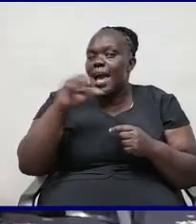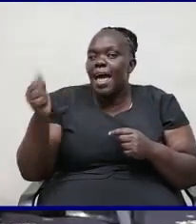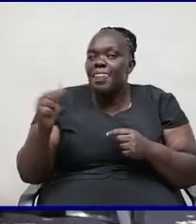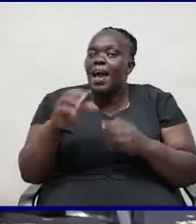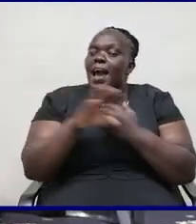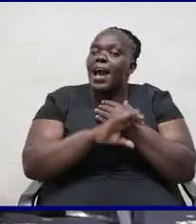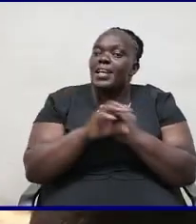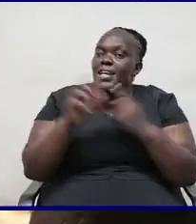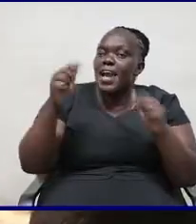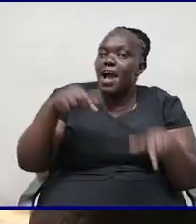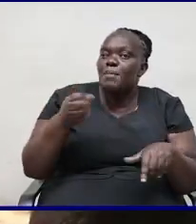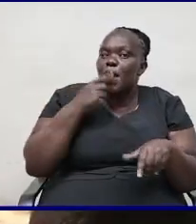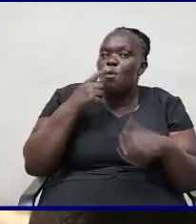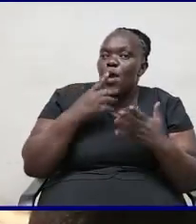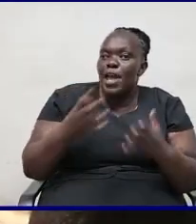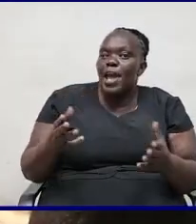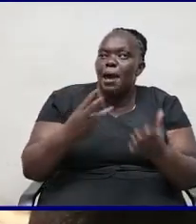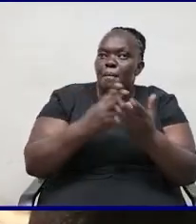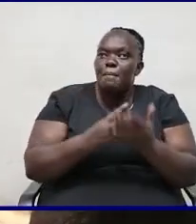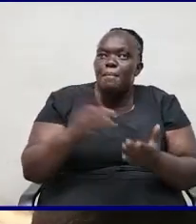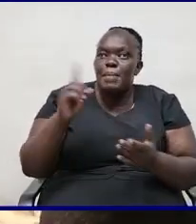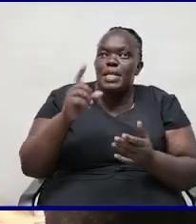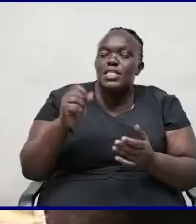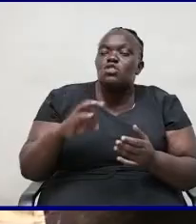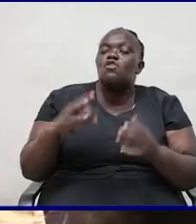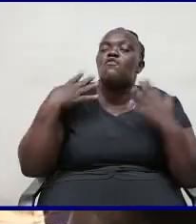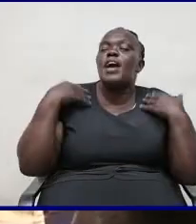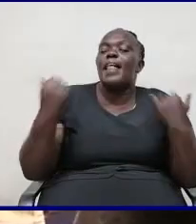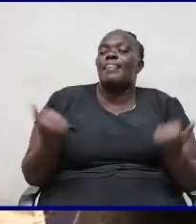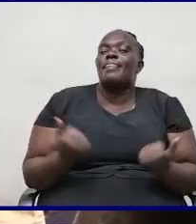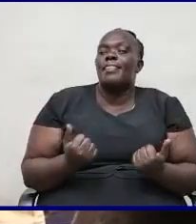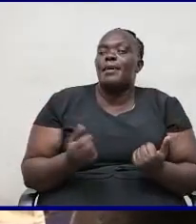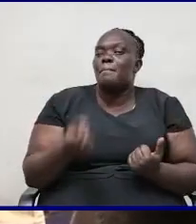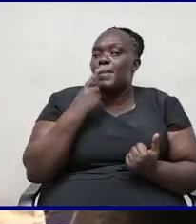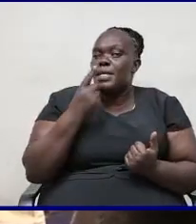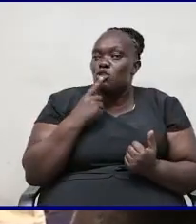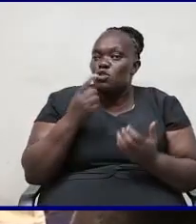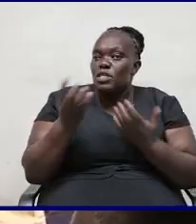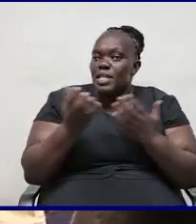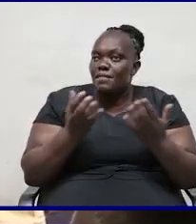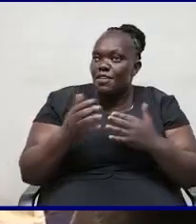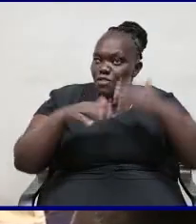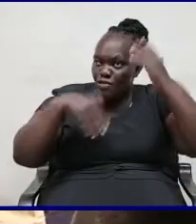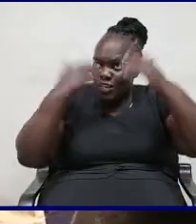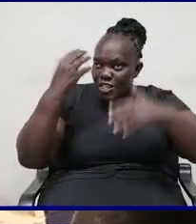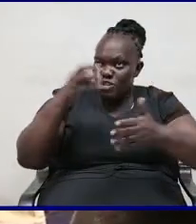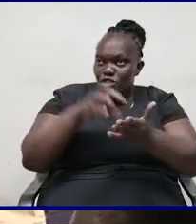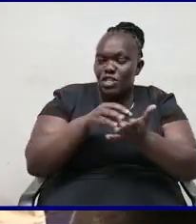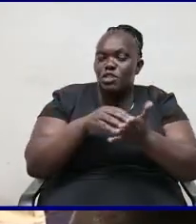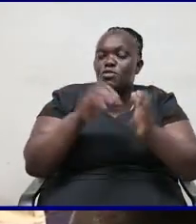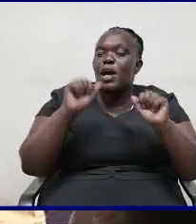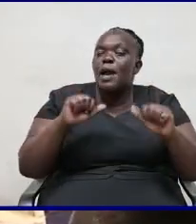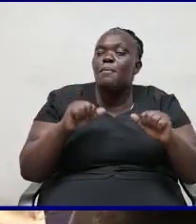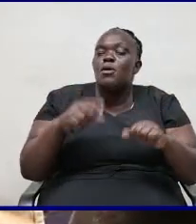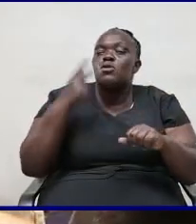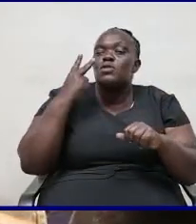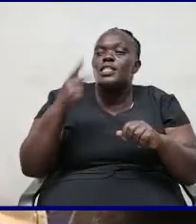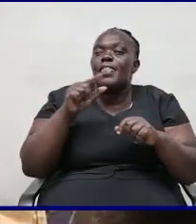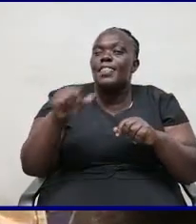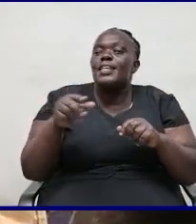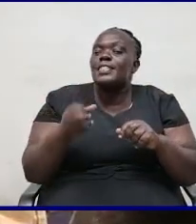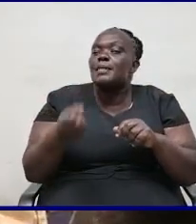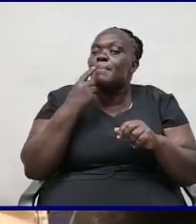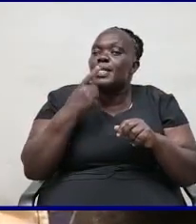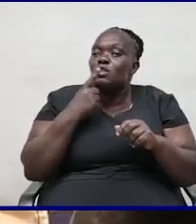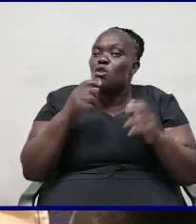countries who are coming for treatment here. Okay. We are partnering with the Ministry of Health for the medical services and professional standards to be able to see how that